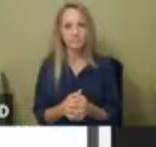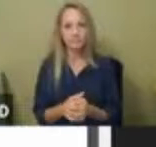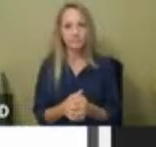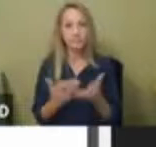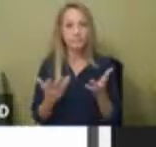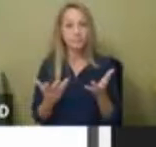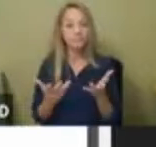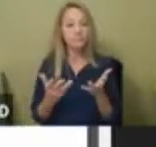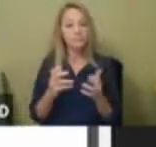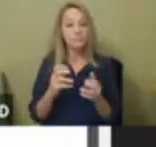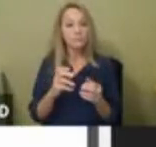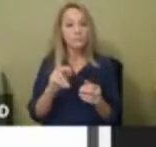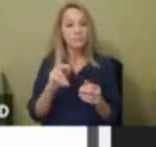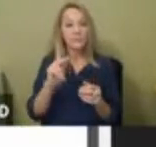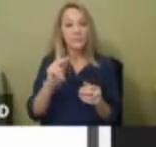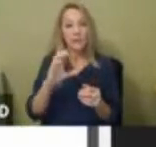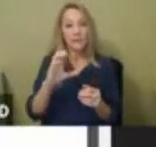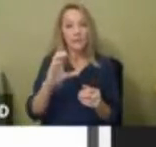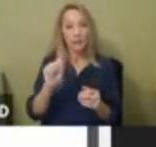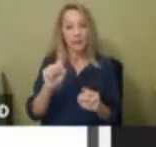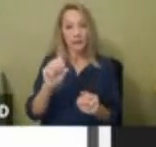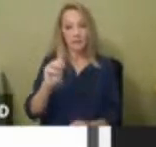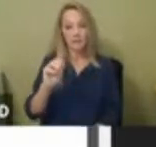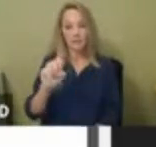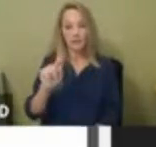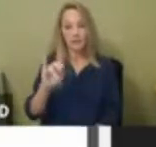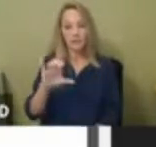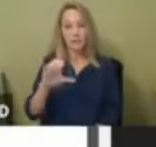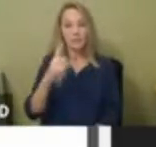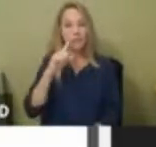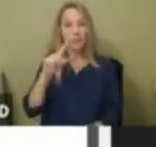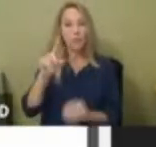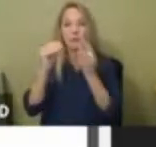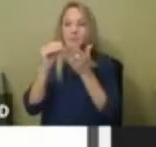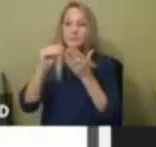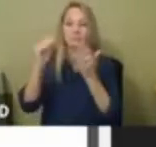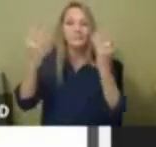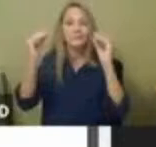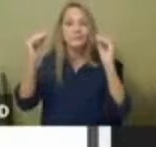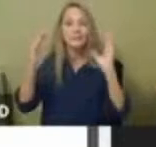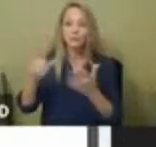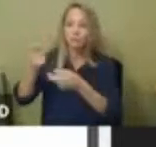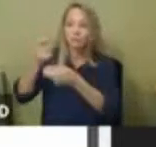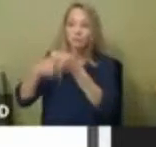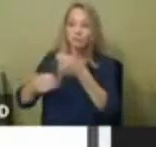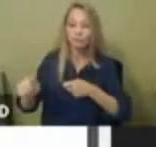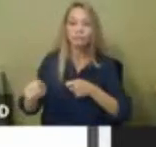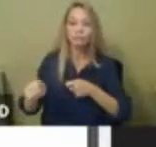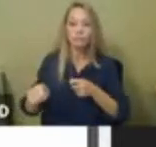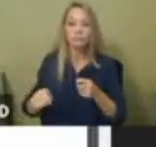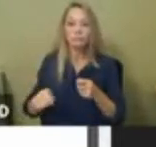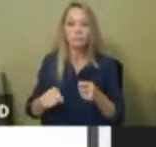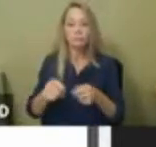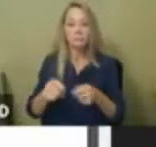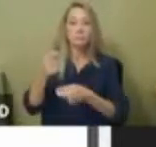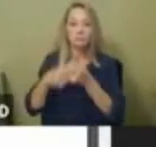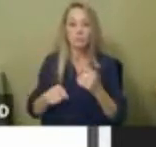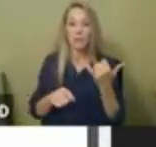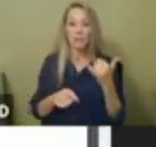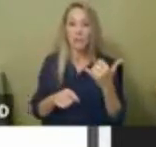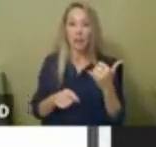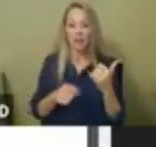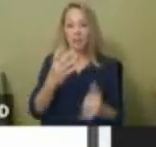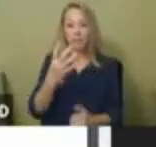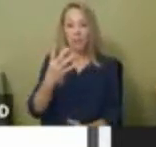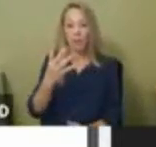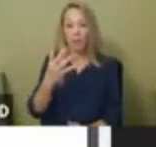So the KCS metrics for substitutes. The substitute metric was yellow 4 out of 5